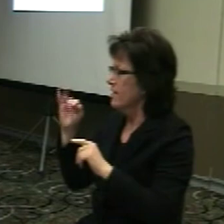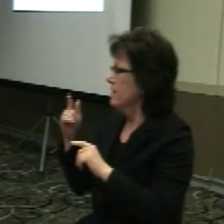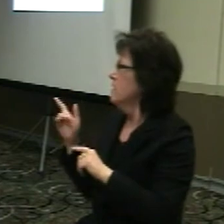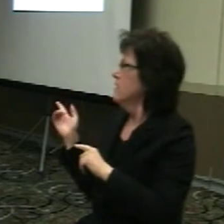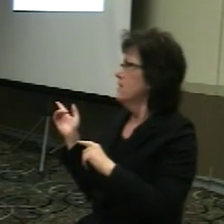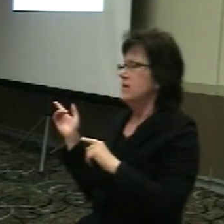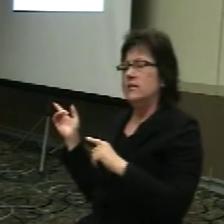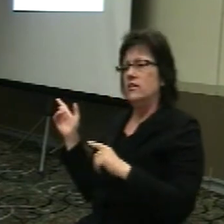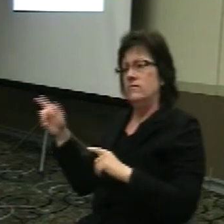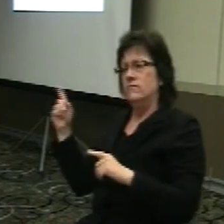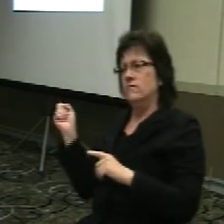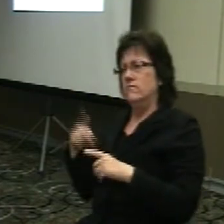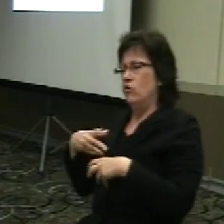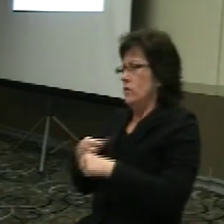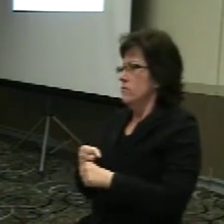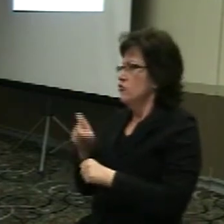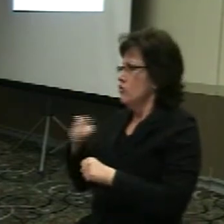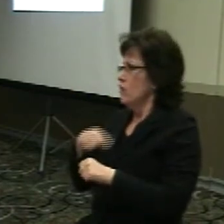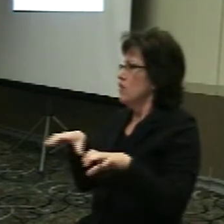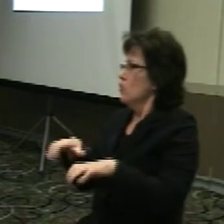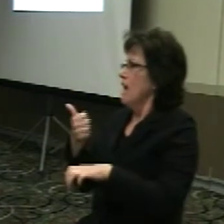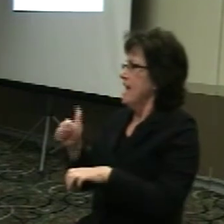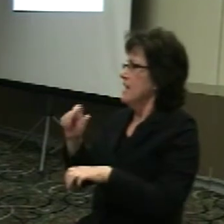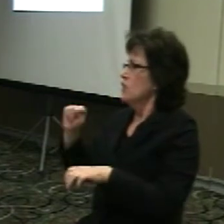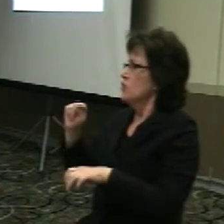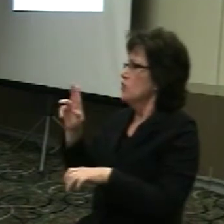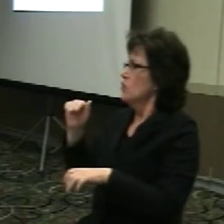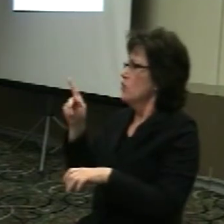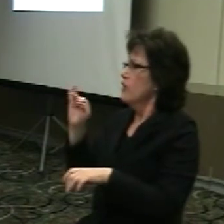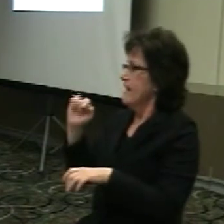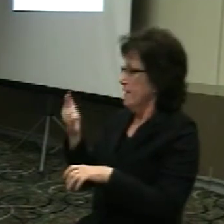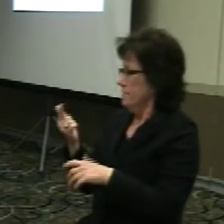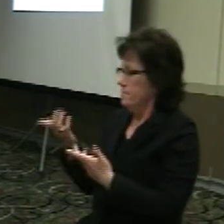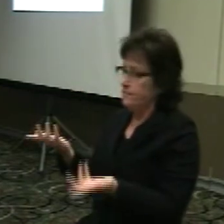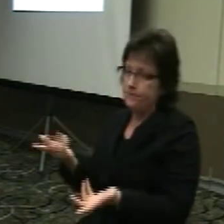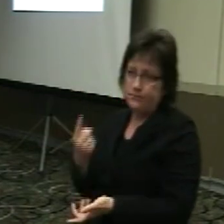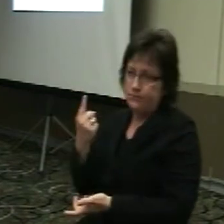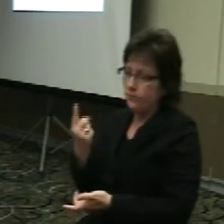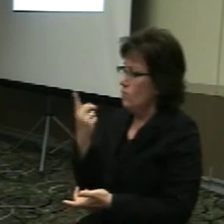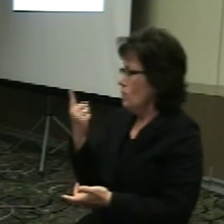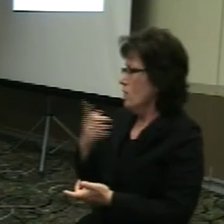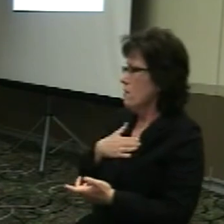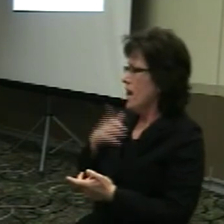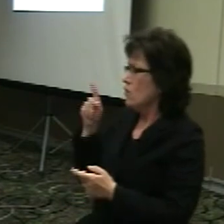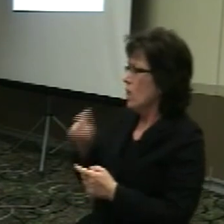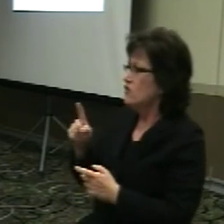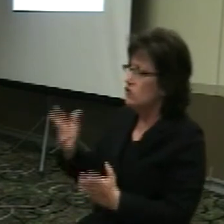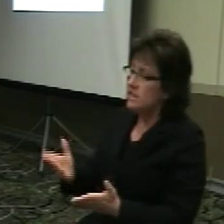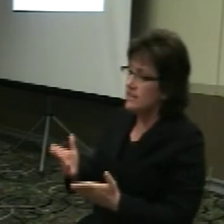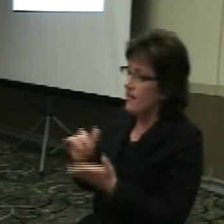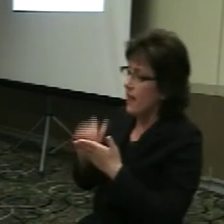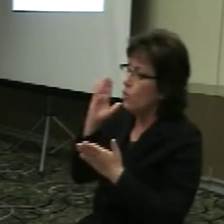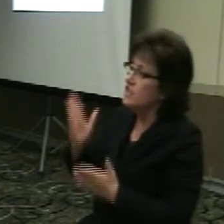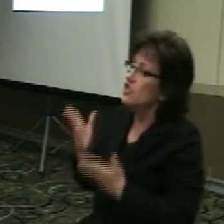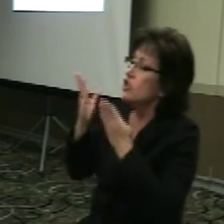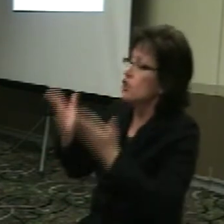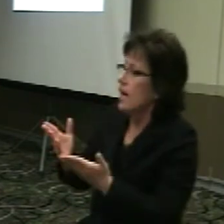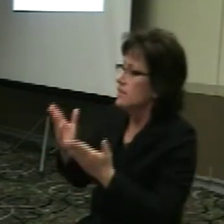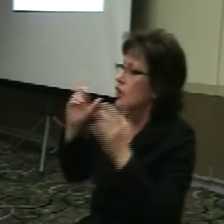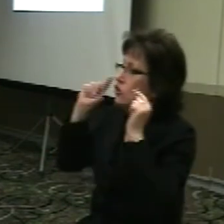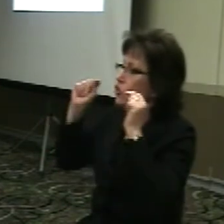should we do any tutoring or something else like that? What would be one of my questions that would suggest tutoring would be the thing to do? What would